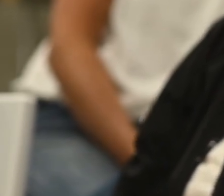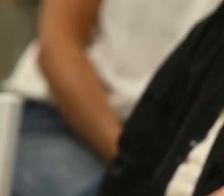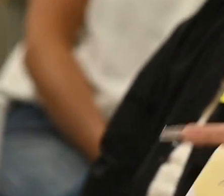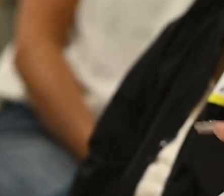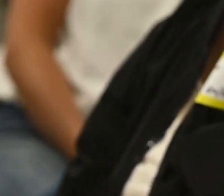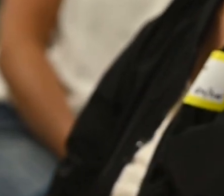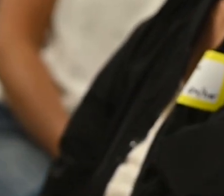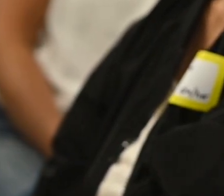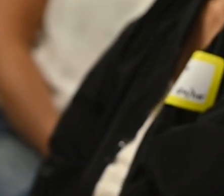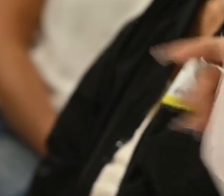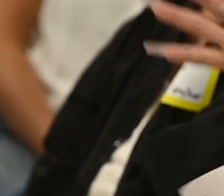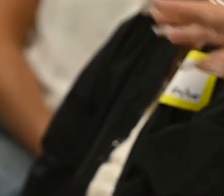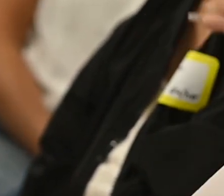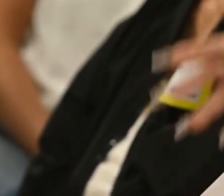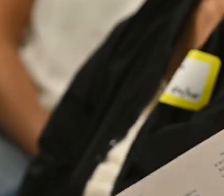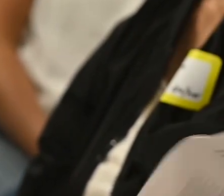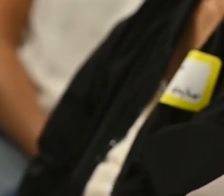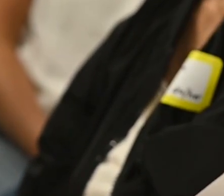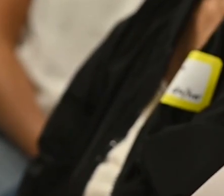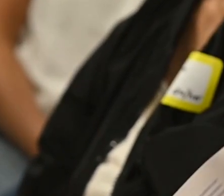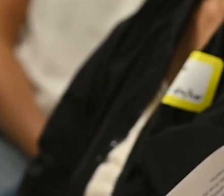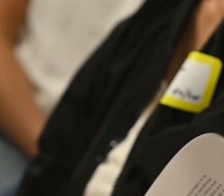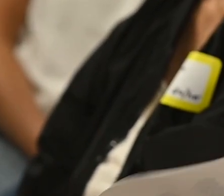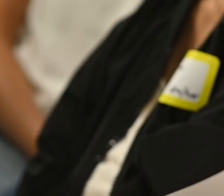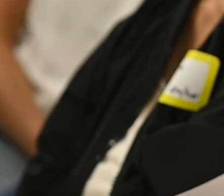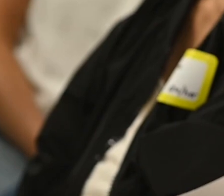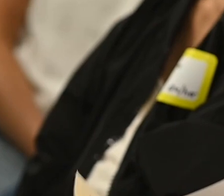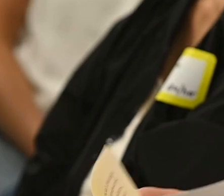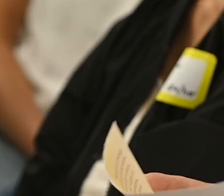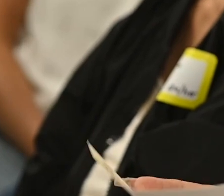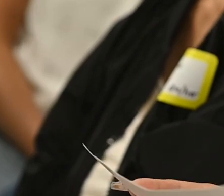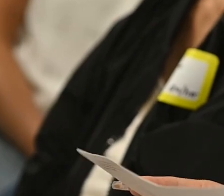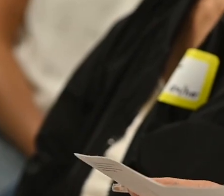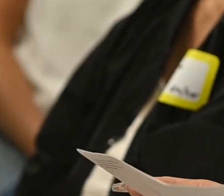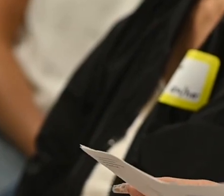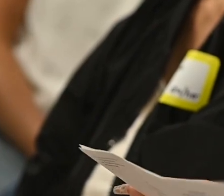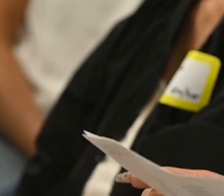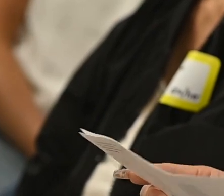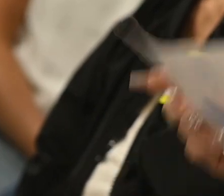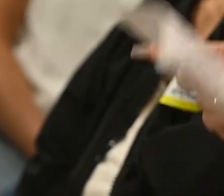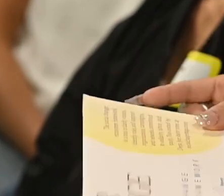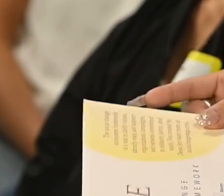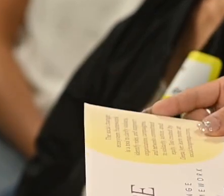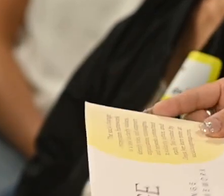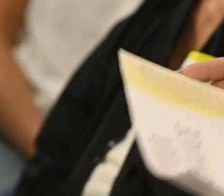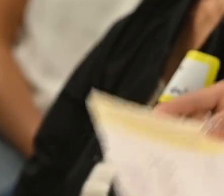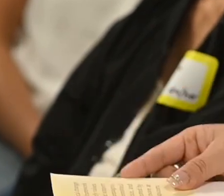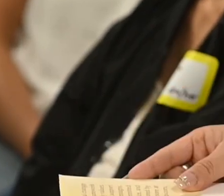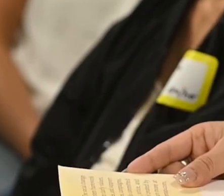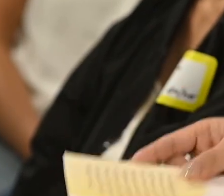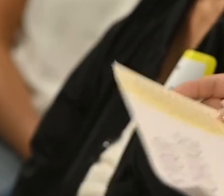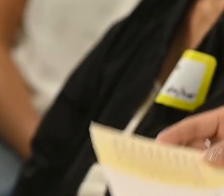think, you know, that's kind of just some of what our conversation ended on was, you know, I think that I love this and